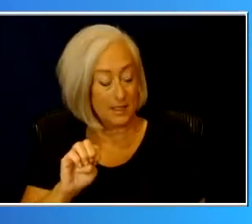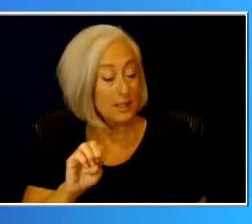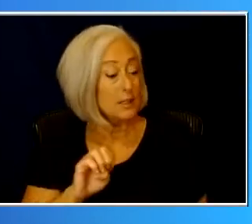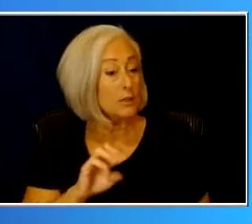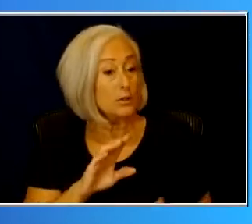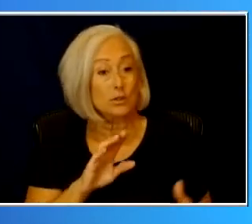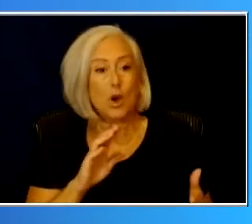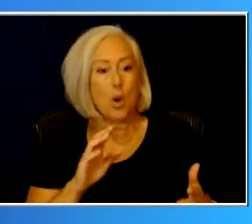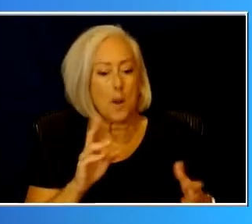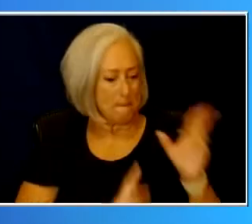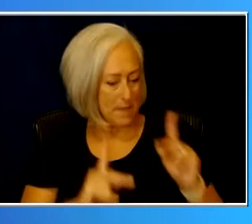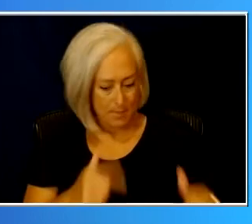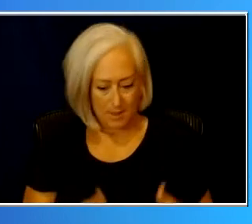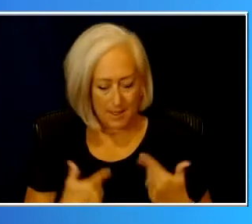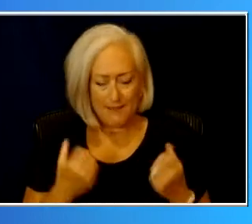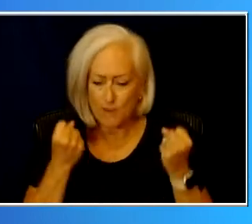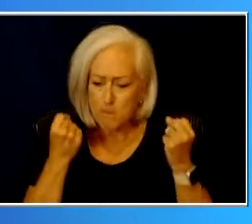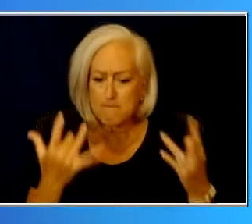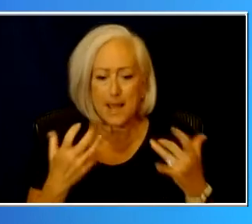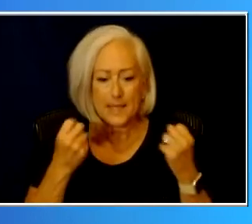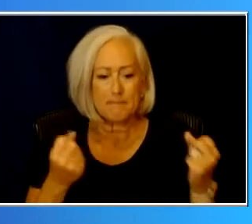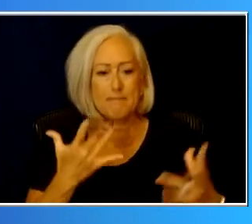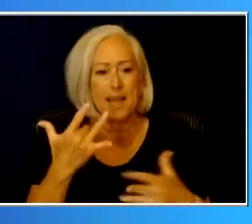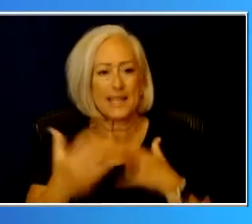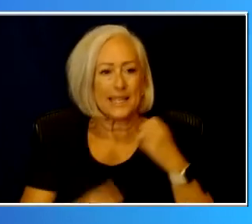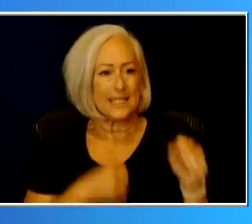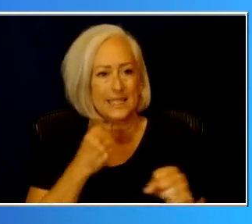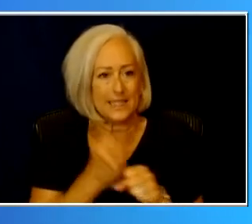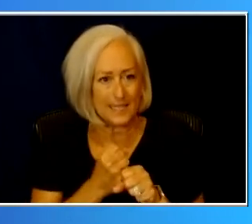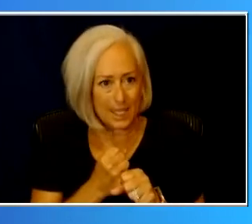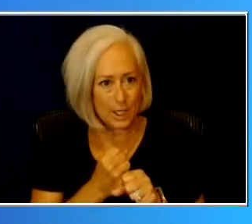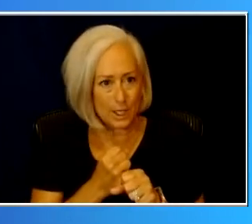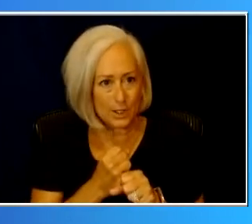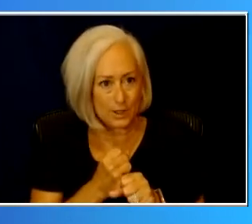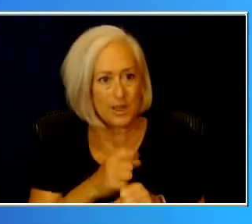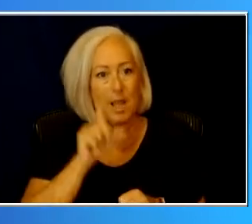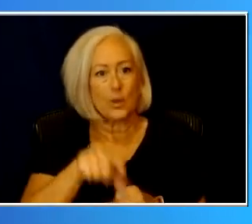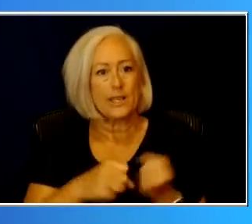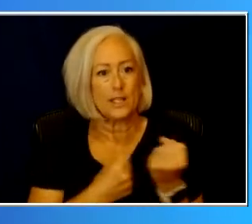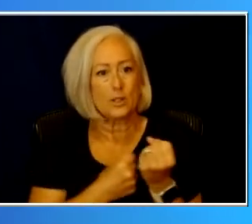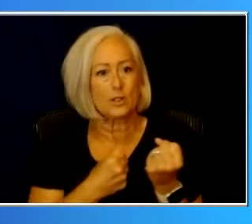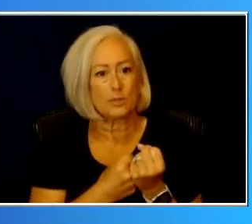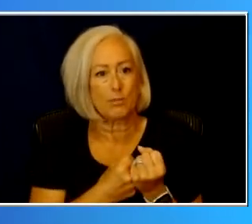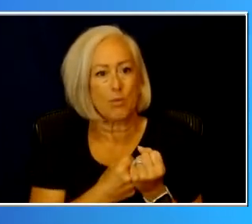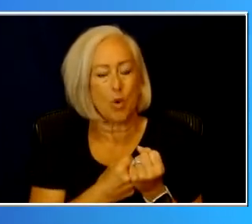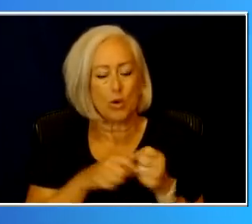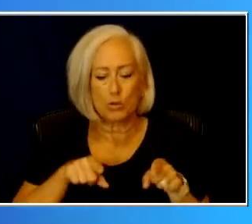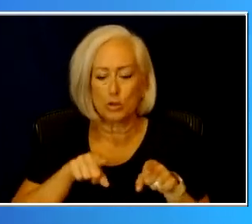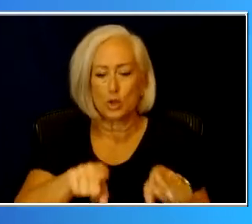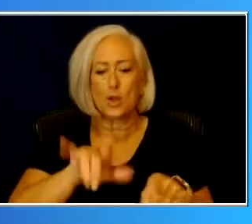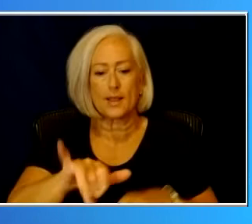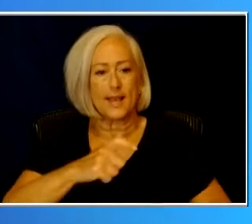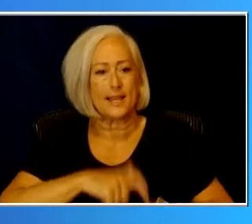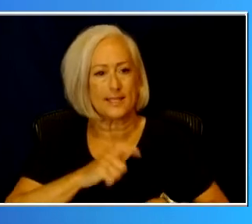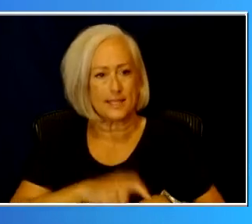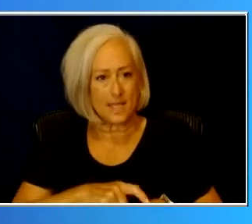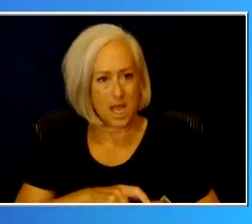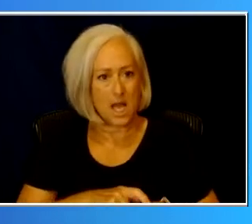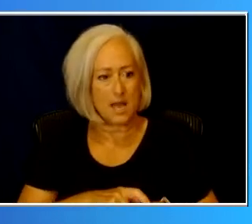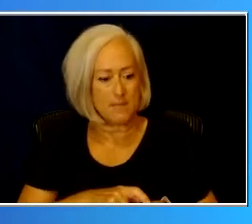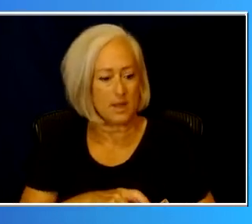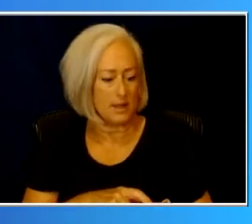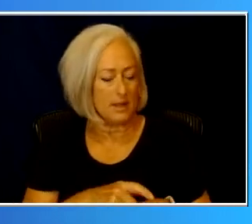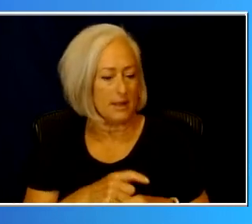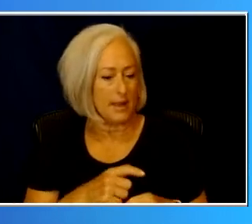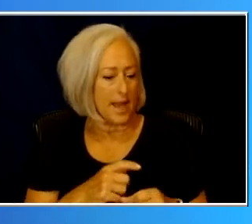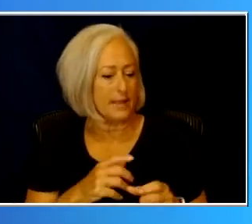and years and years for unpredictable amounts of times, and we need to support them in that space and also give voice to that group of people